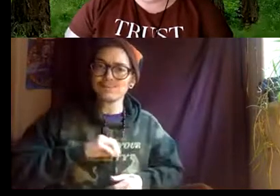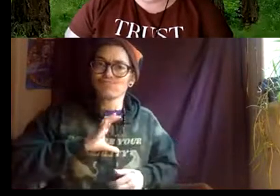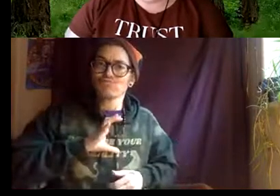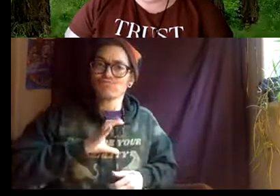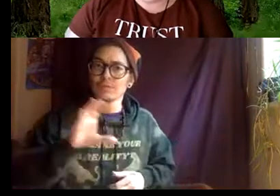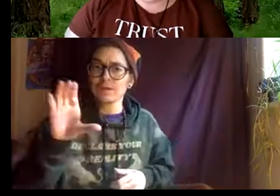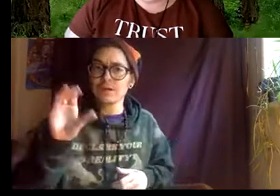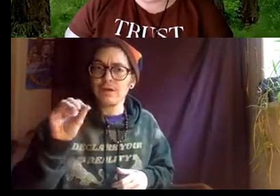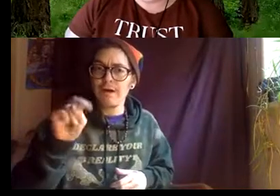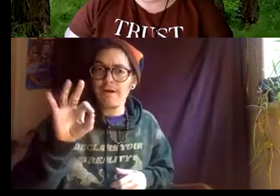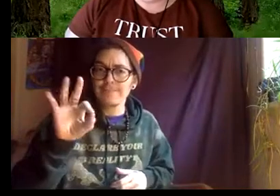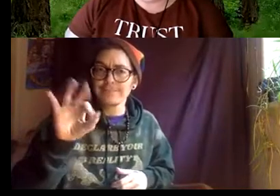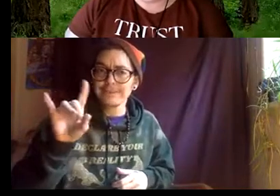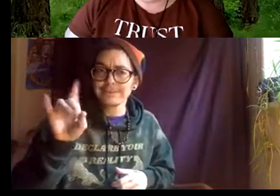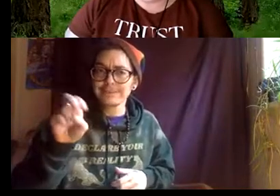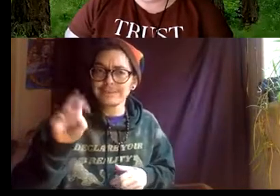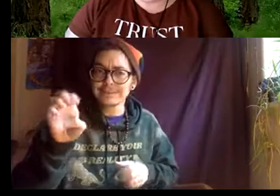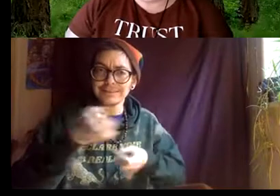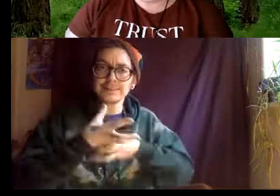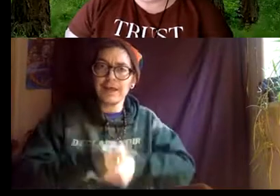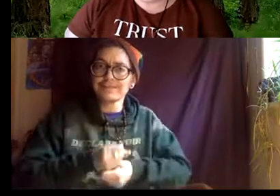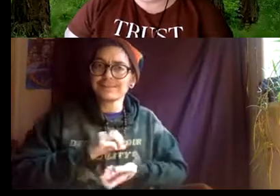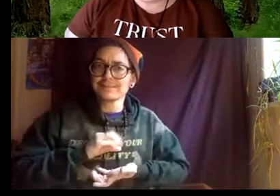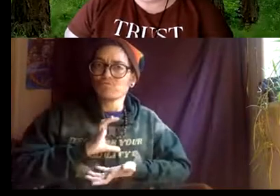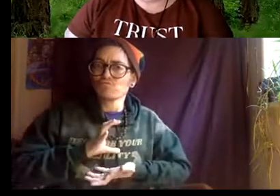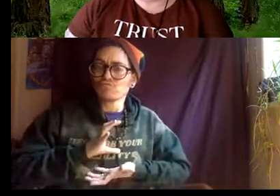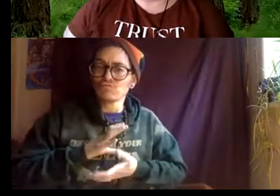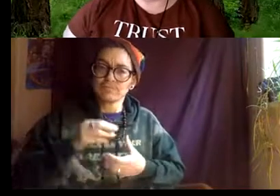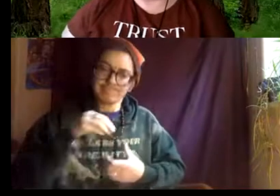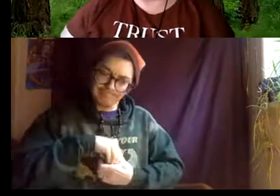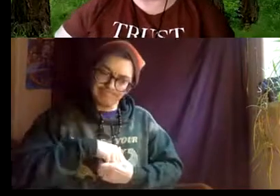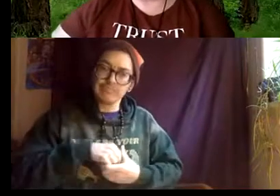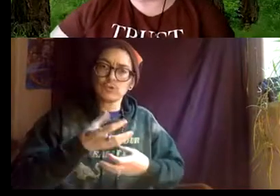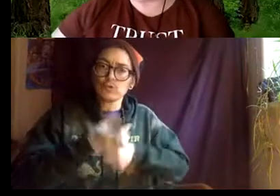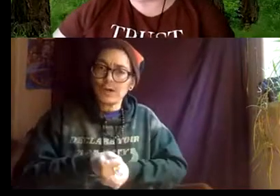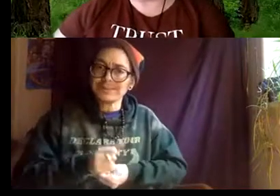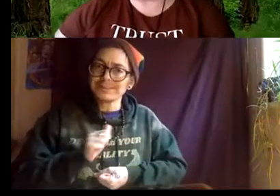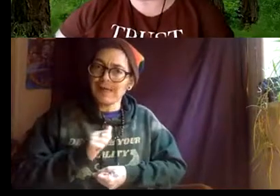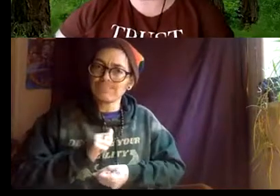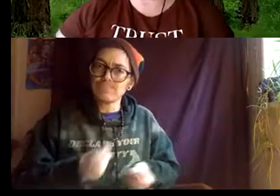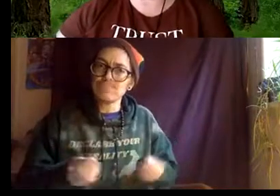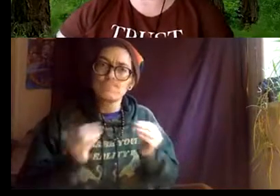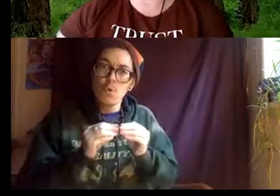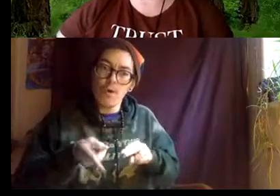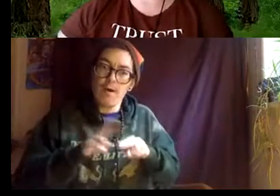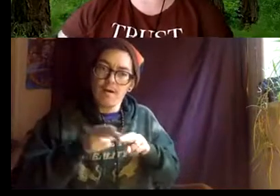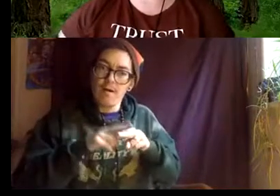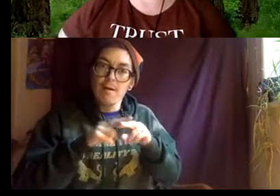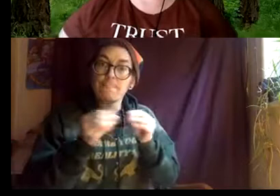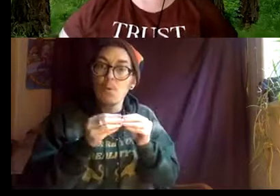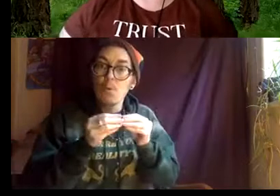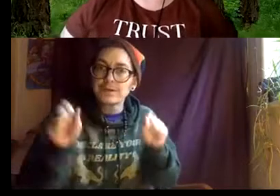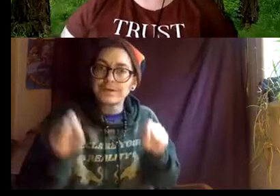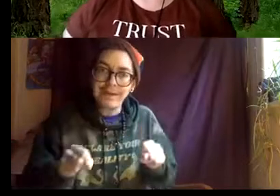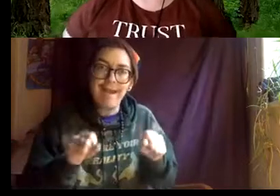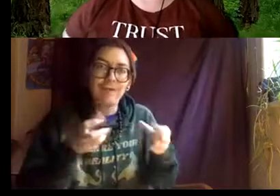Okay. And that's about building confidence, self-confidence, and trust in yourself. To